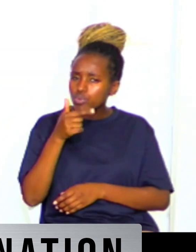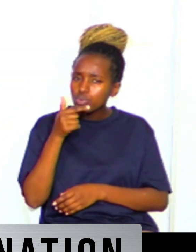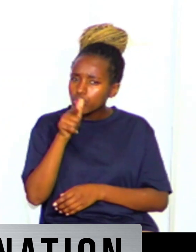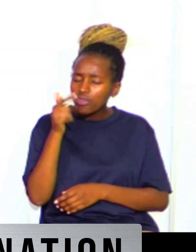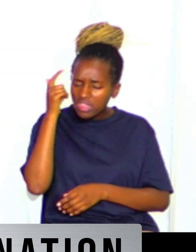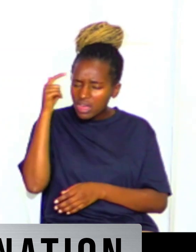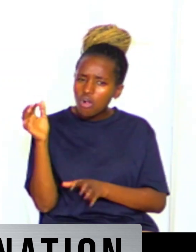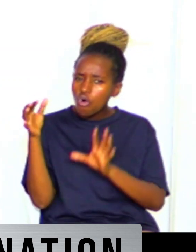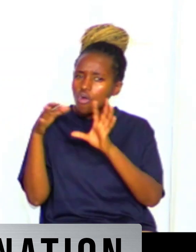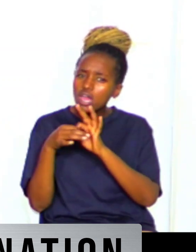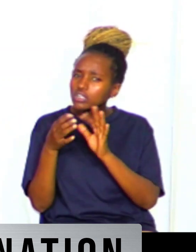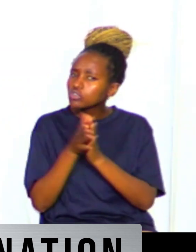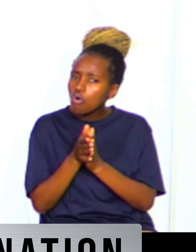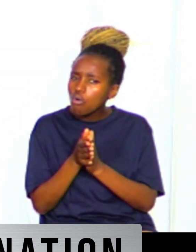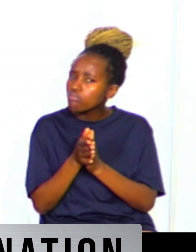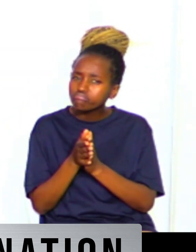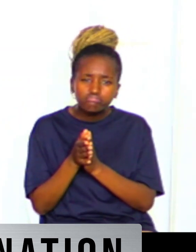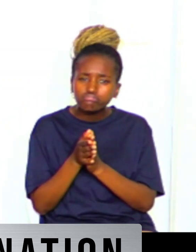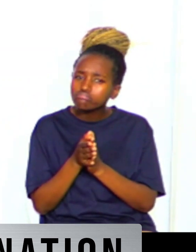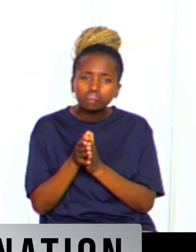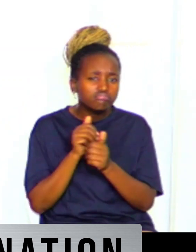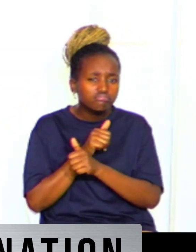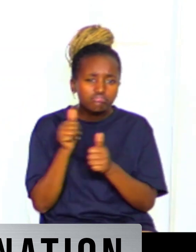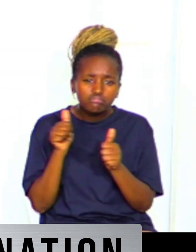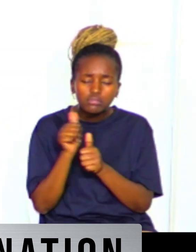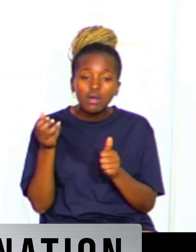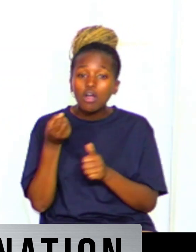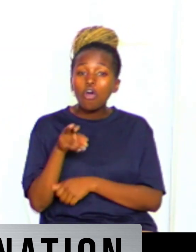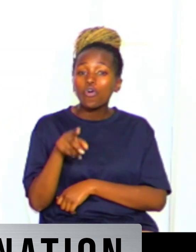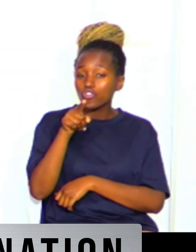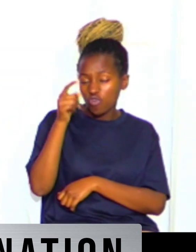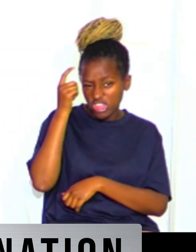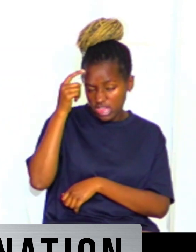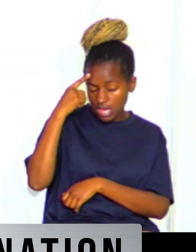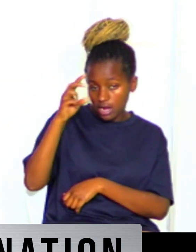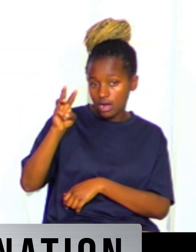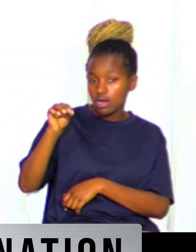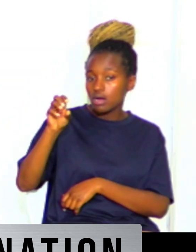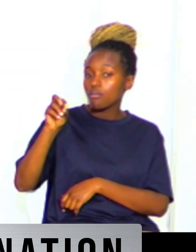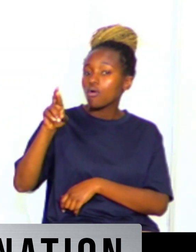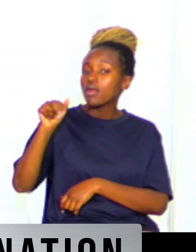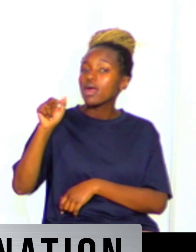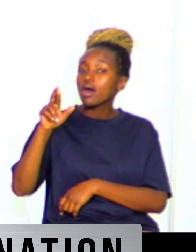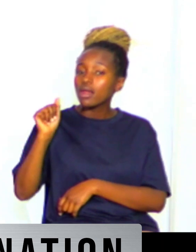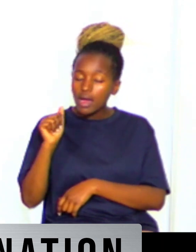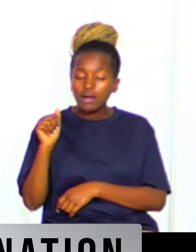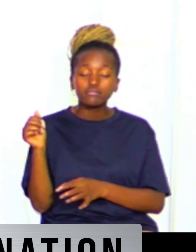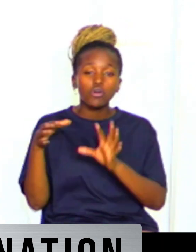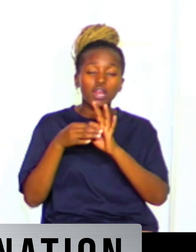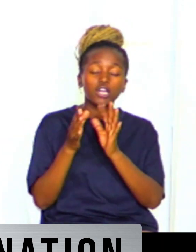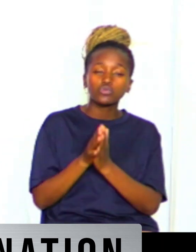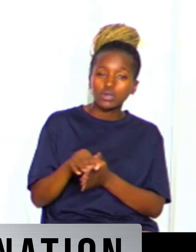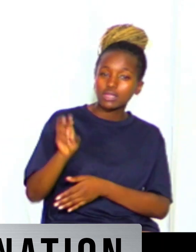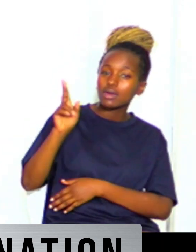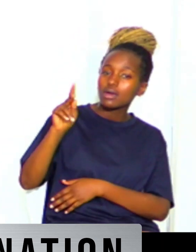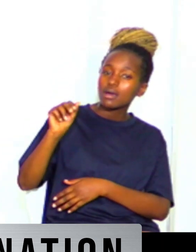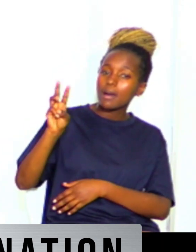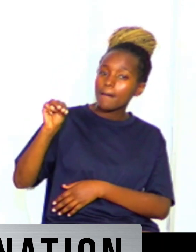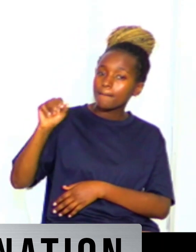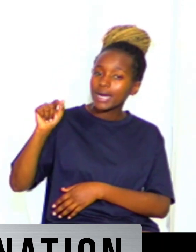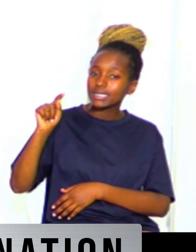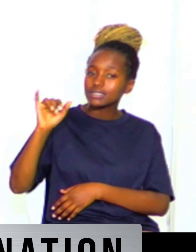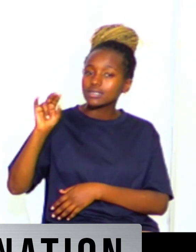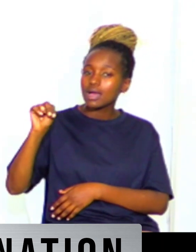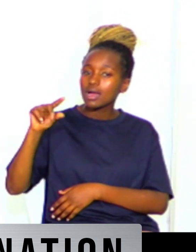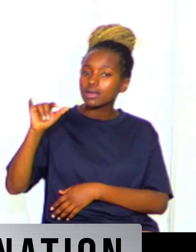na Kasmuel wanaenda kushikana na kina Fred Matiang'i, Okia Omtata, you know.